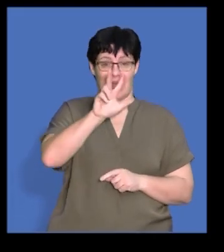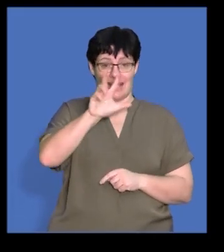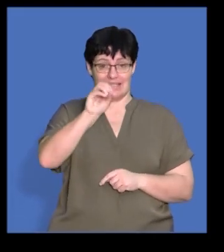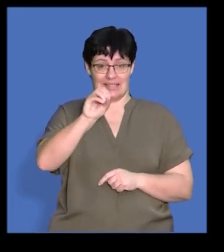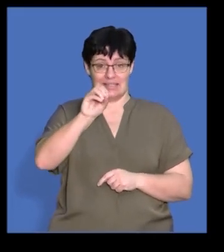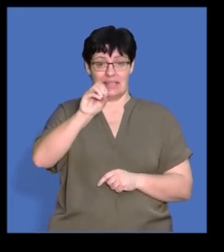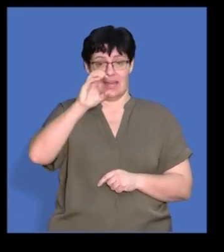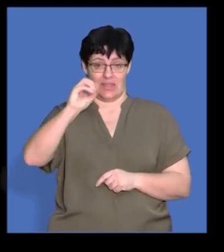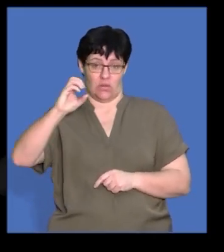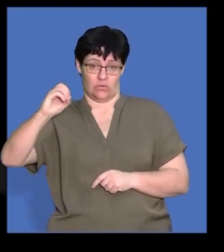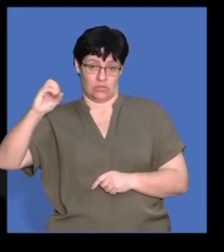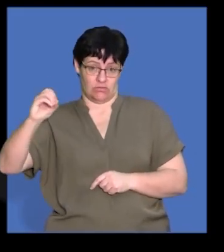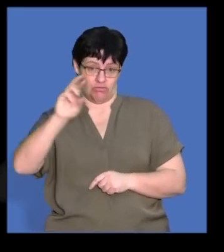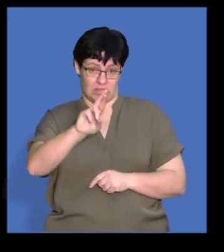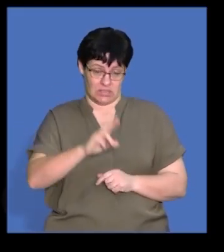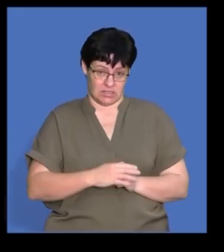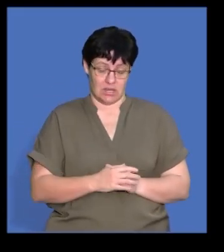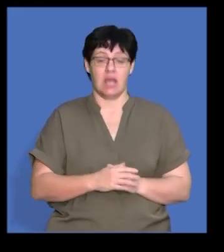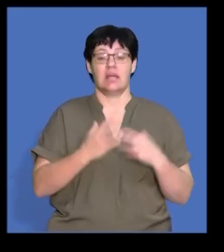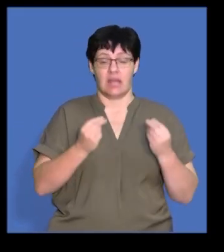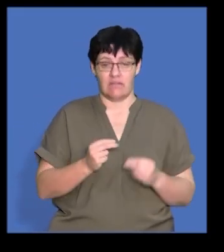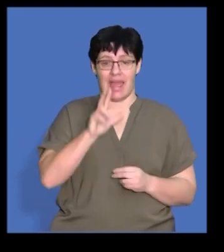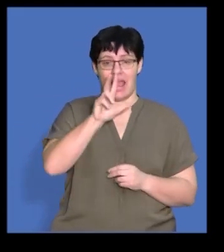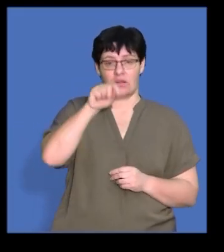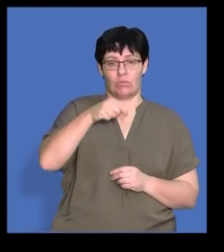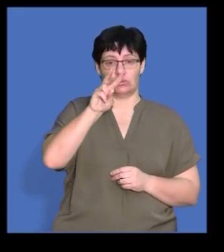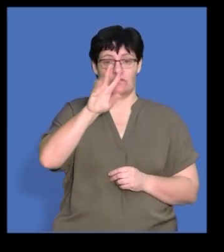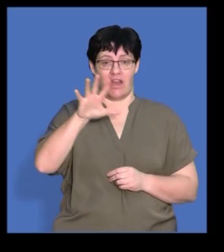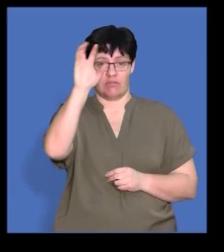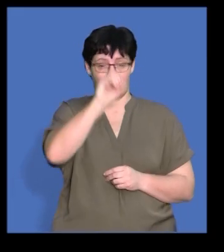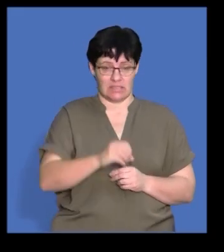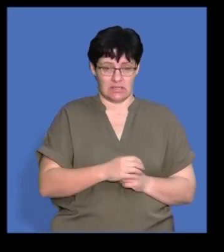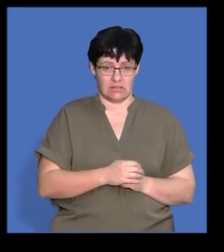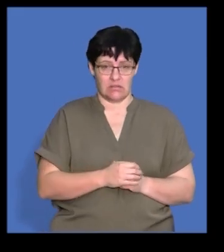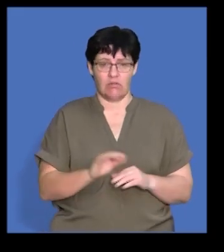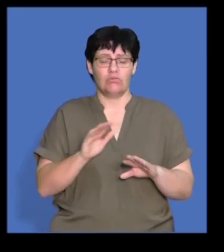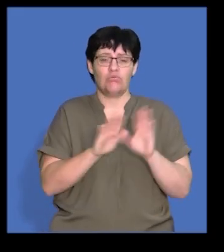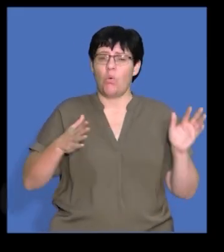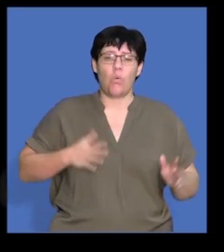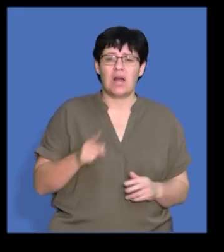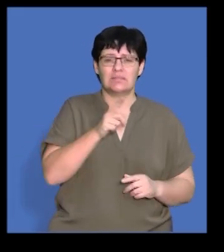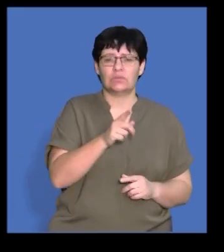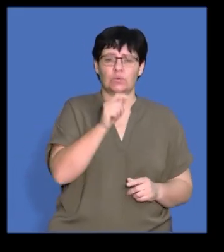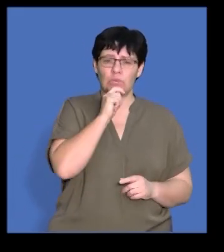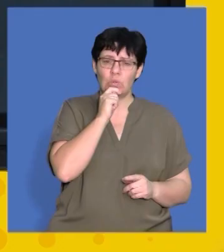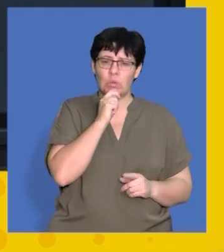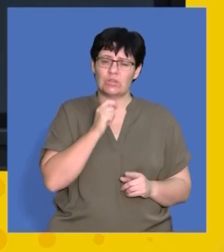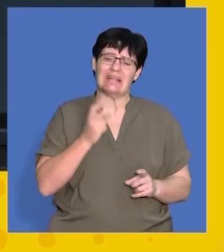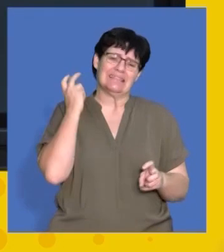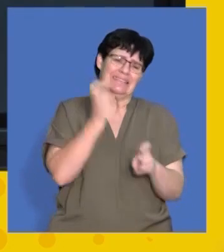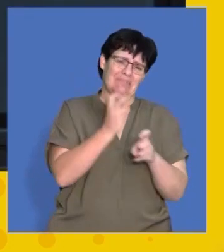Rand, and we're going to do it at 8.25%. Now guys, I don't want you to use those